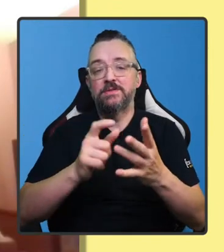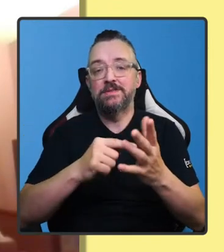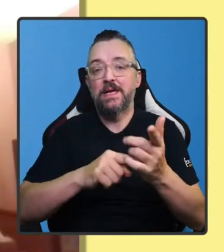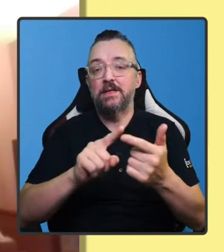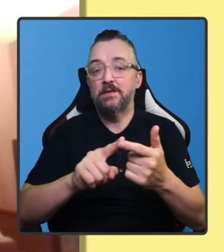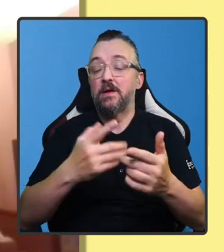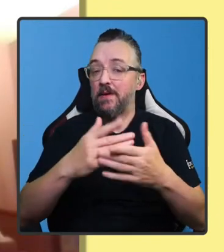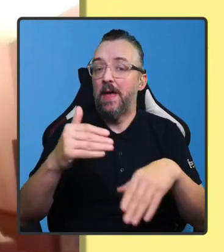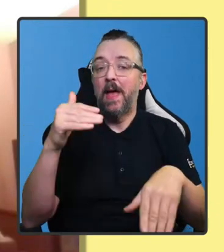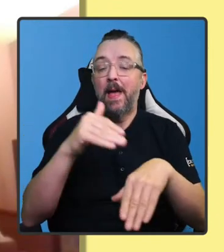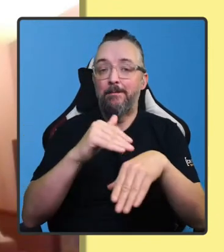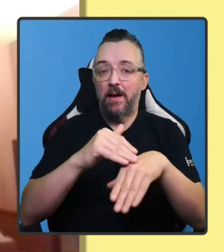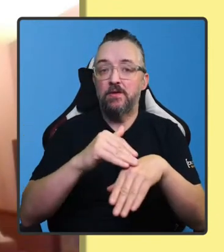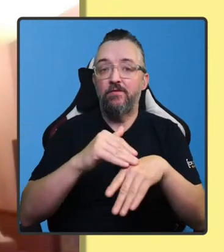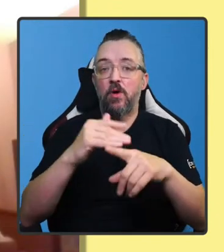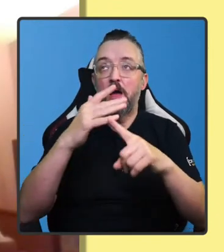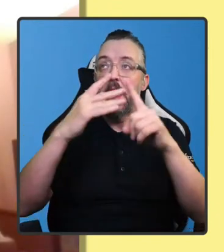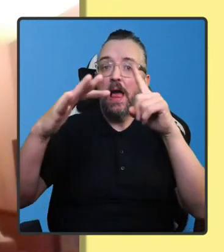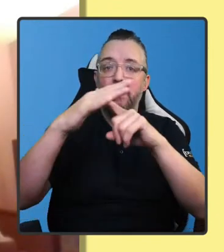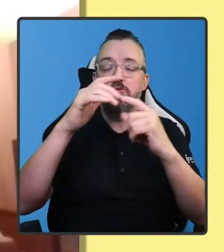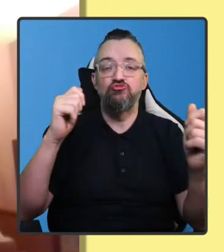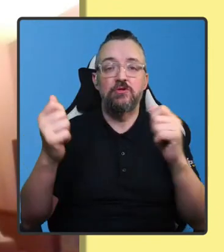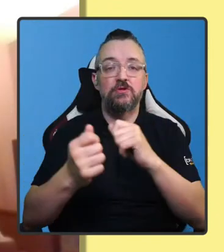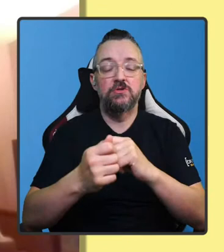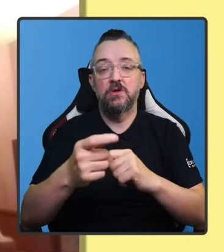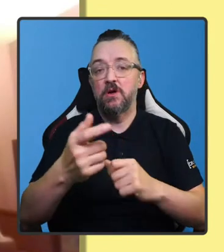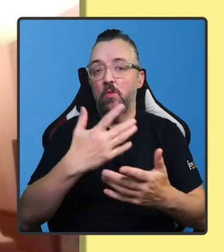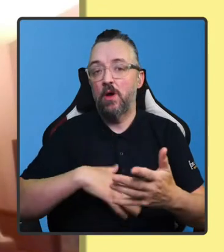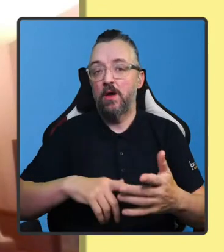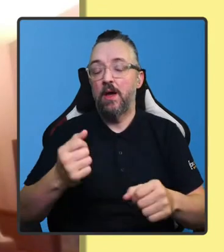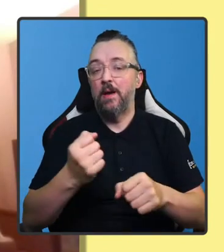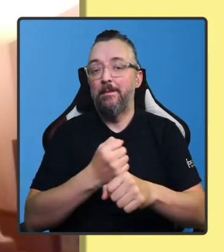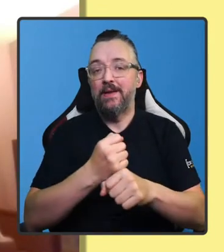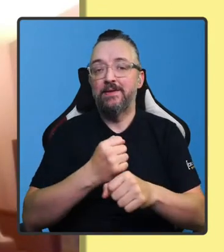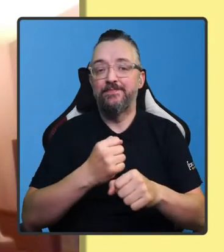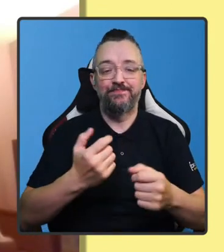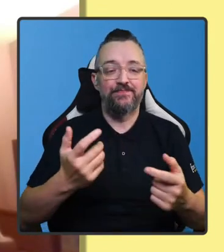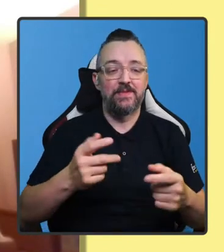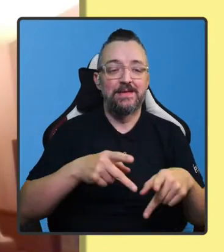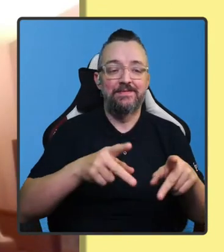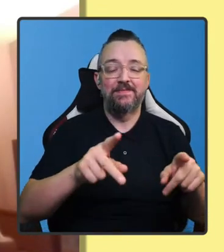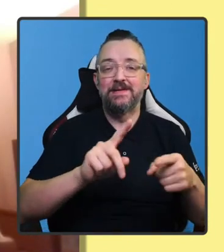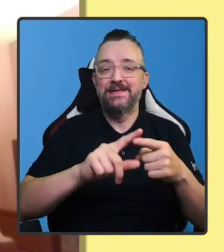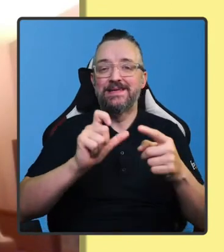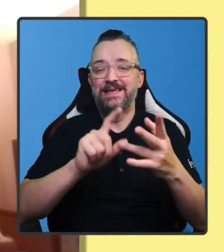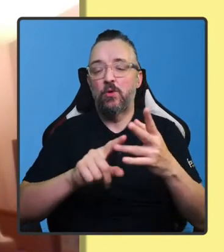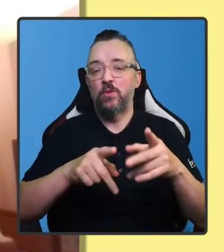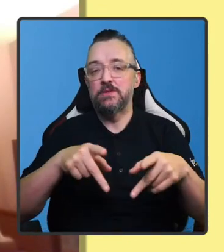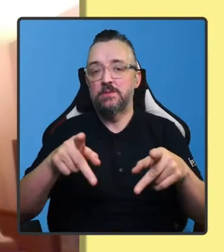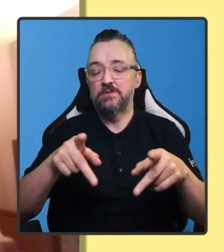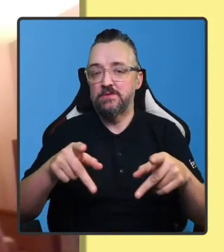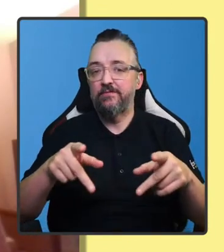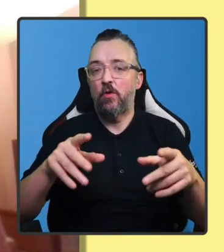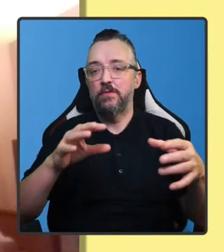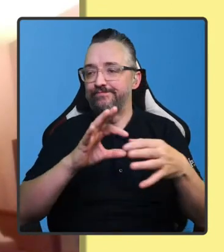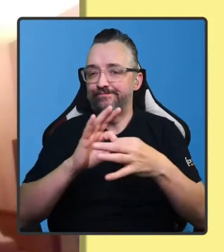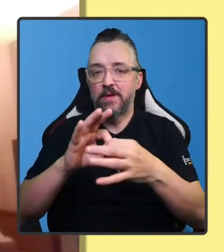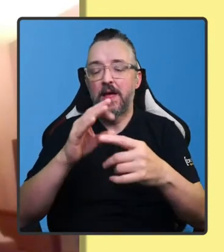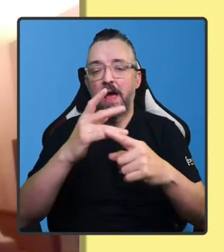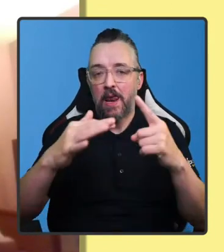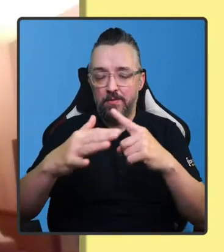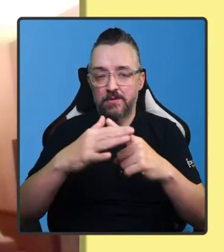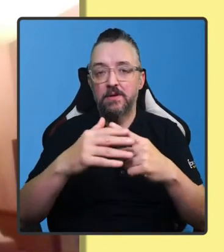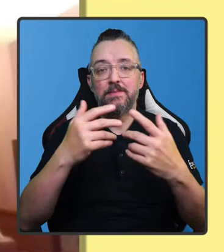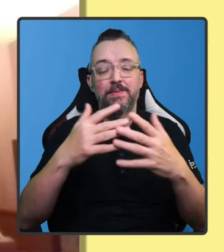due to the harm it is causing to biodiversity by making ecosystems more vulnerable to pollution and climate change. There is evidence